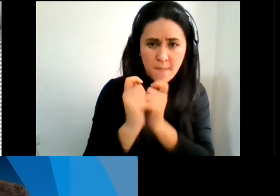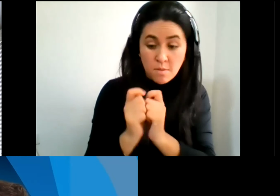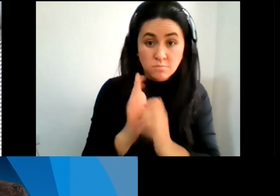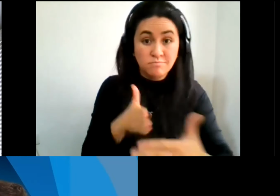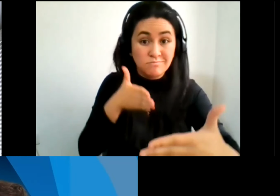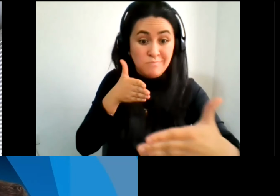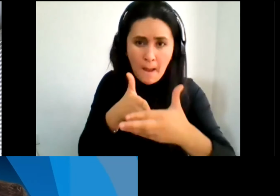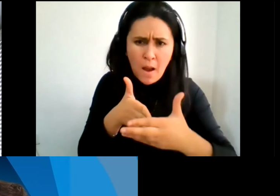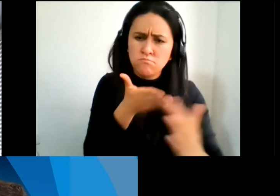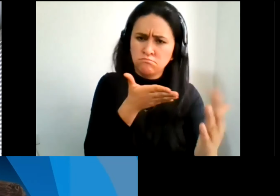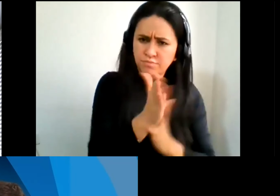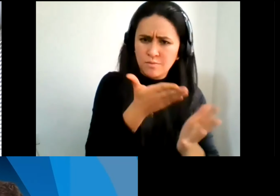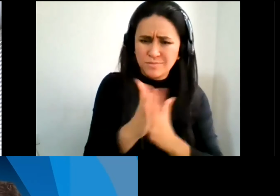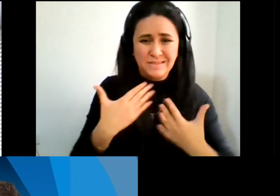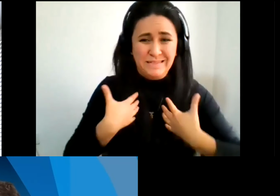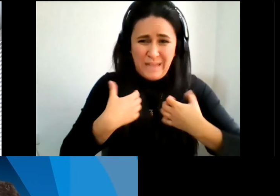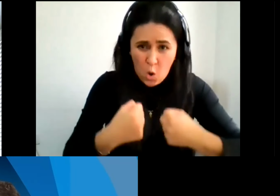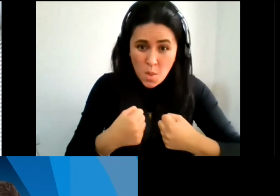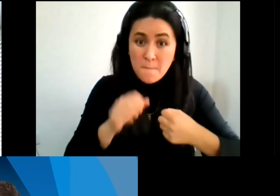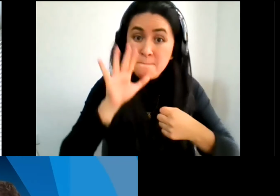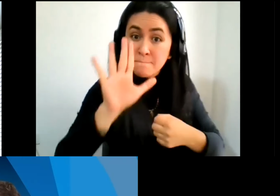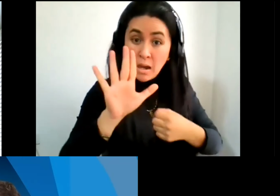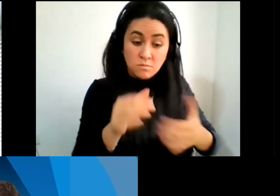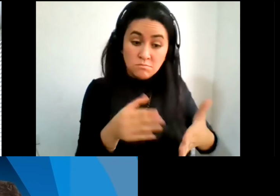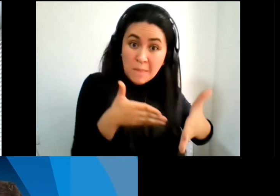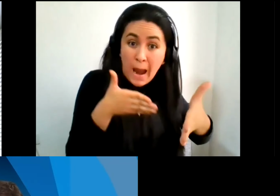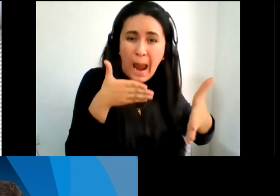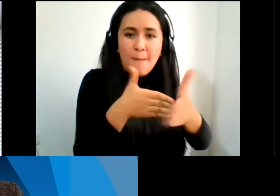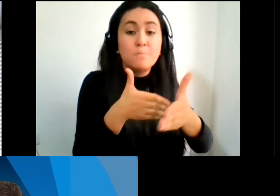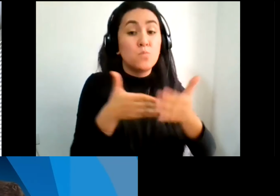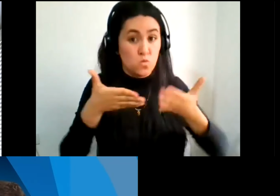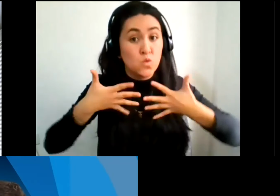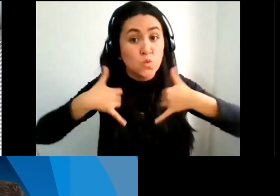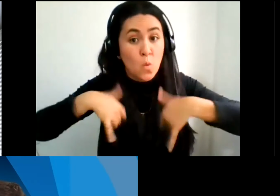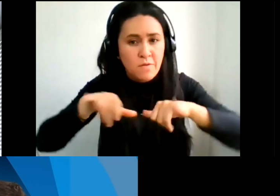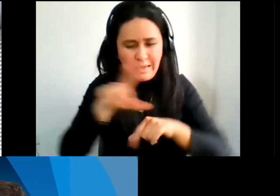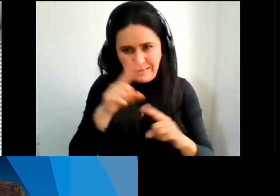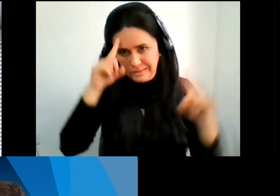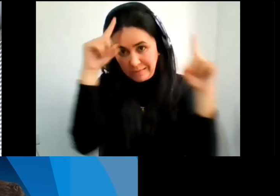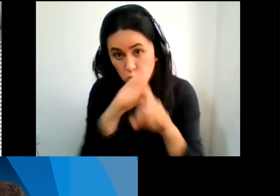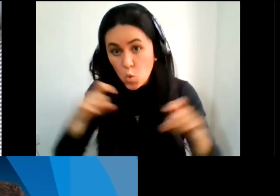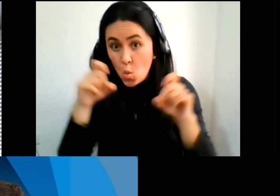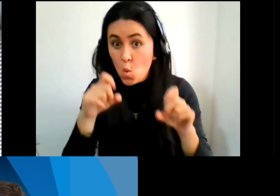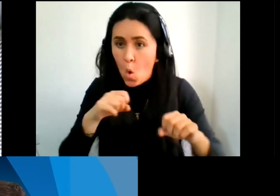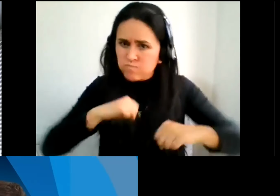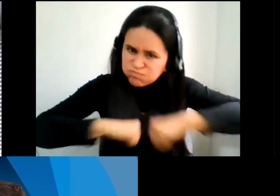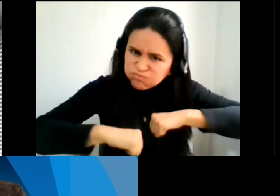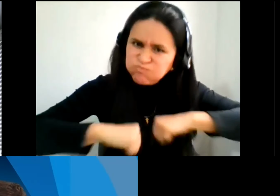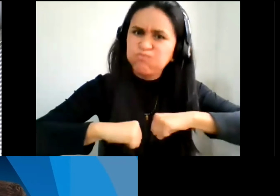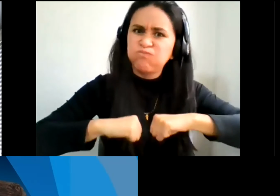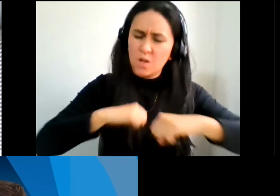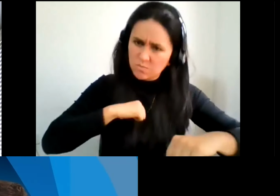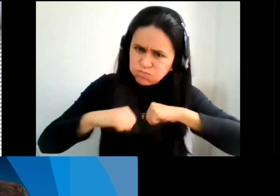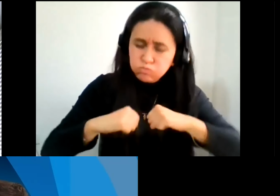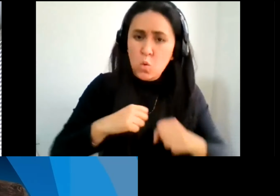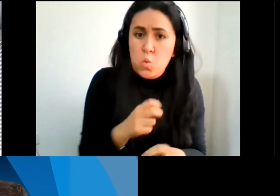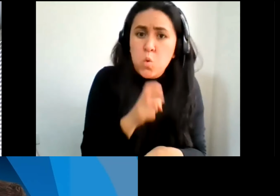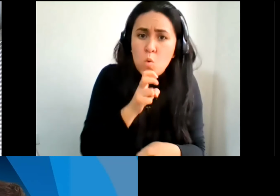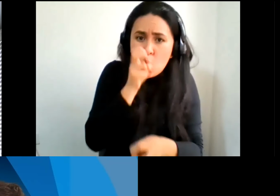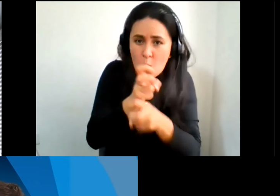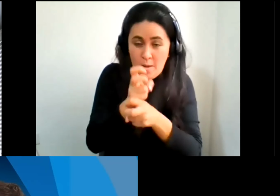the barriers of access to health services, this continues to be a pending challenge. That's